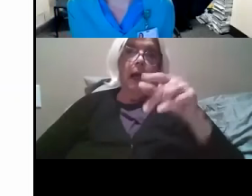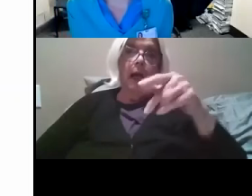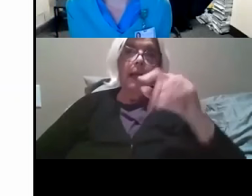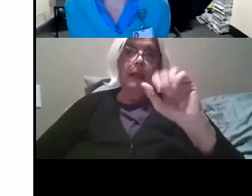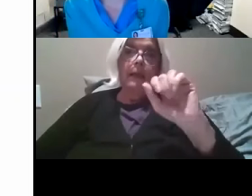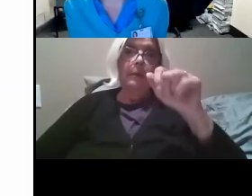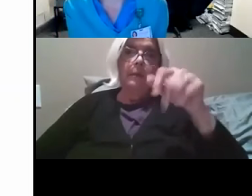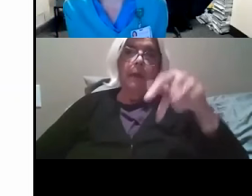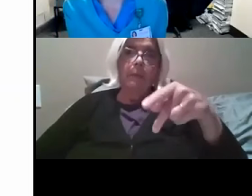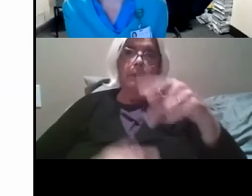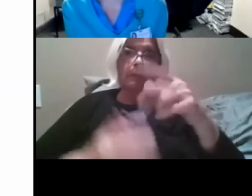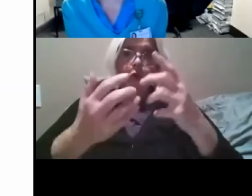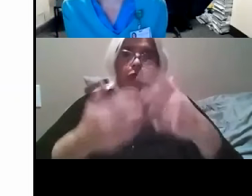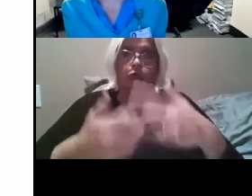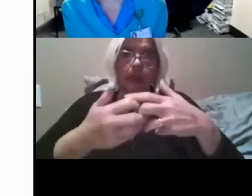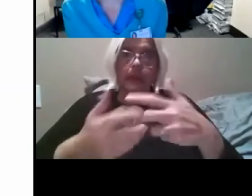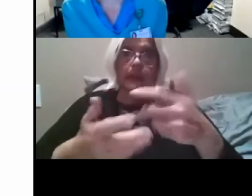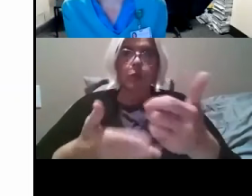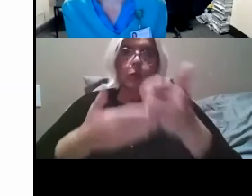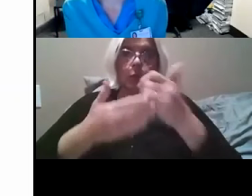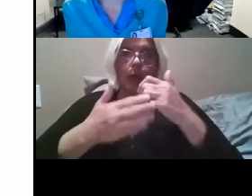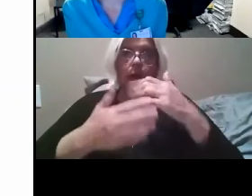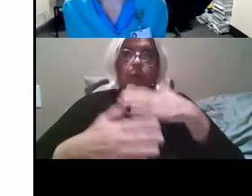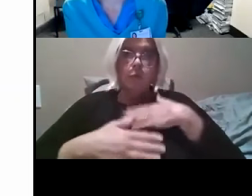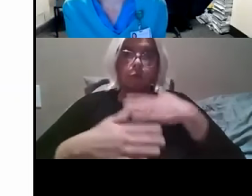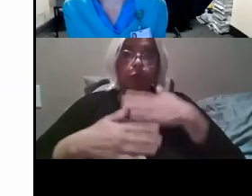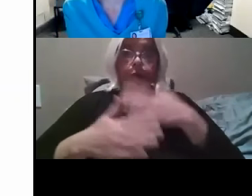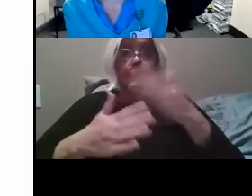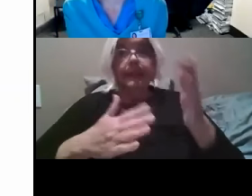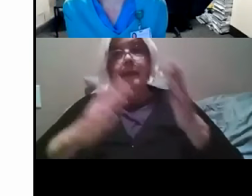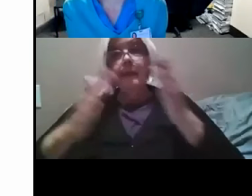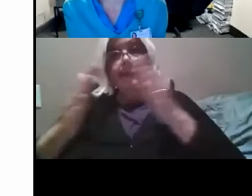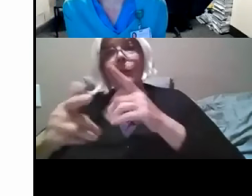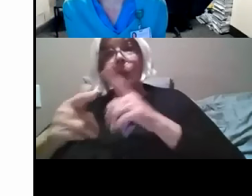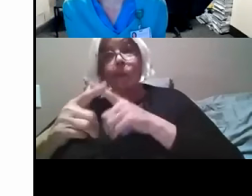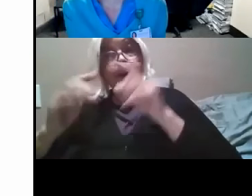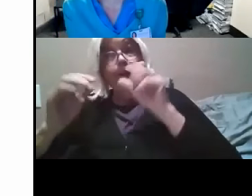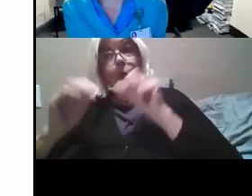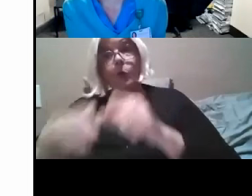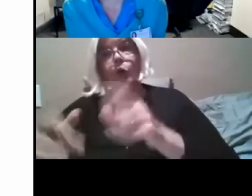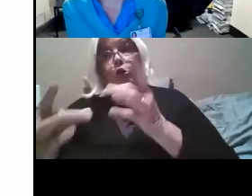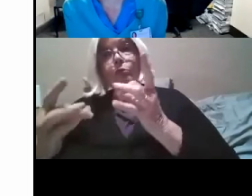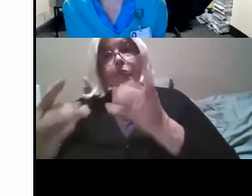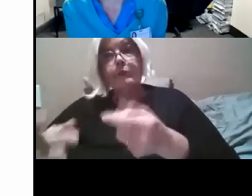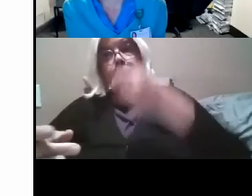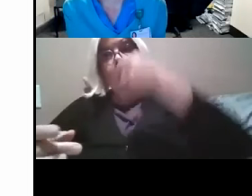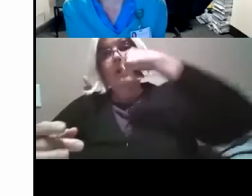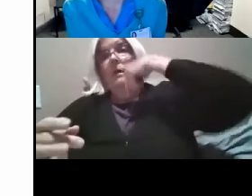very severe in cases. The